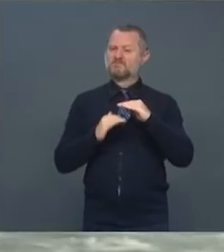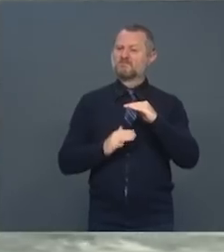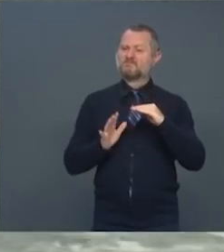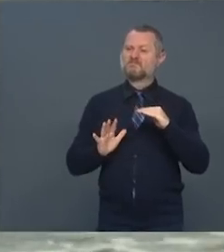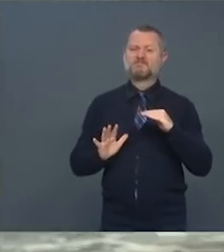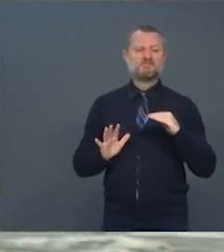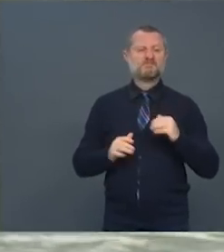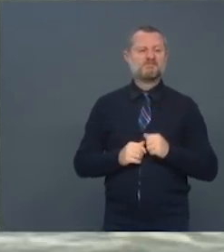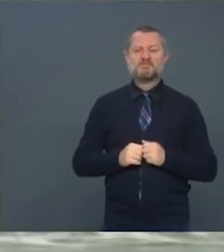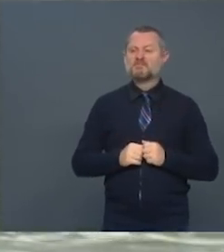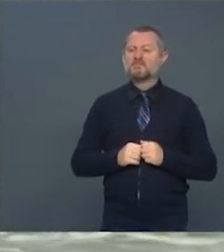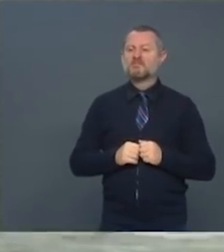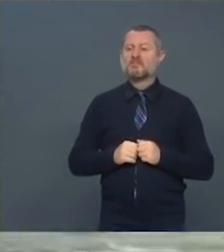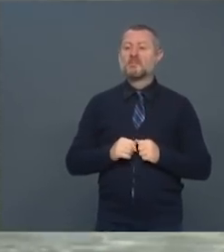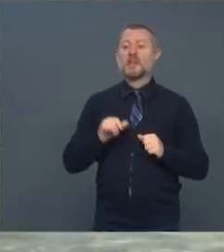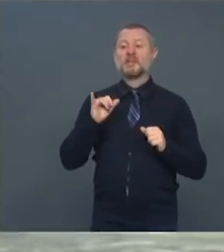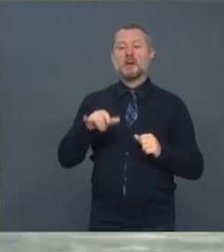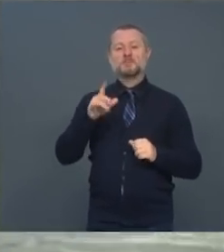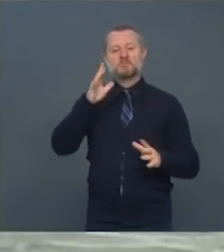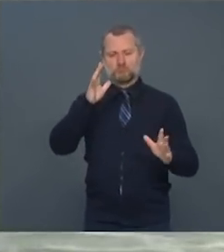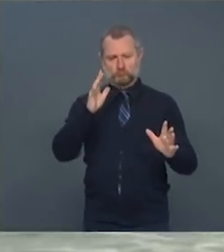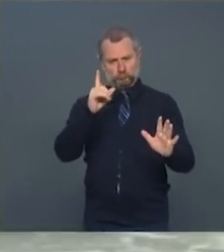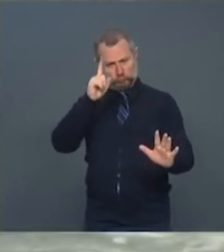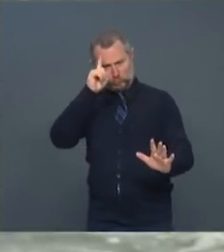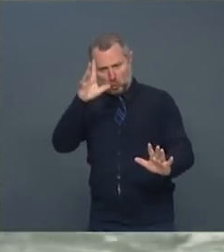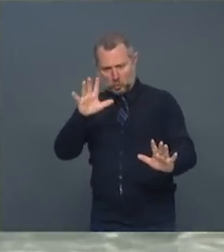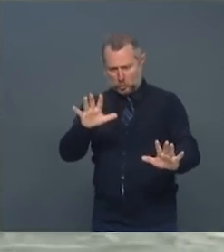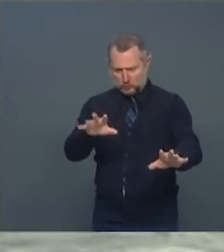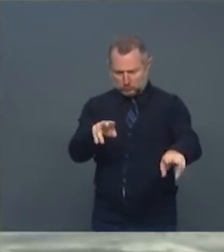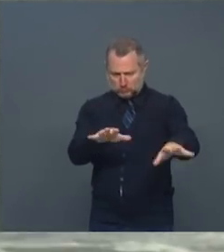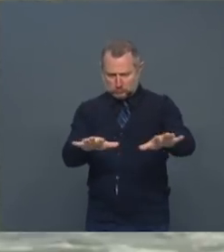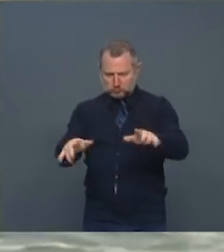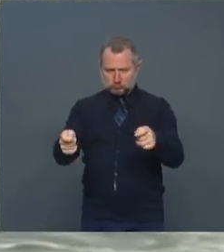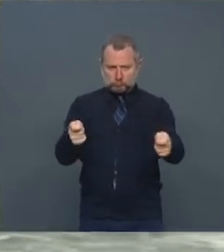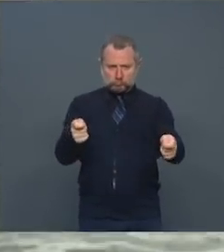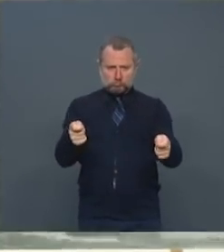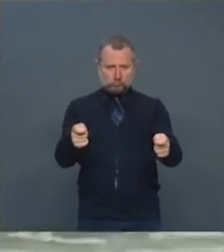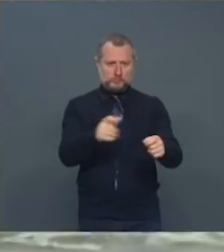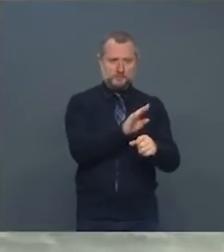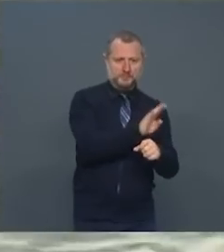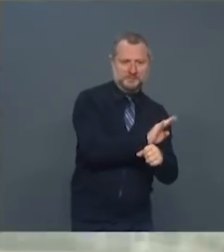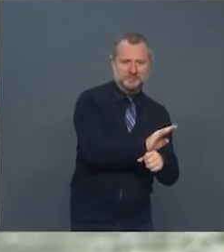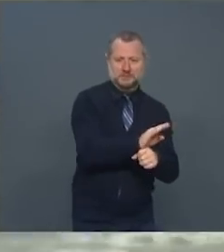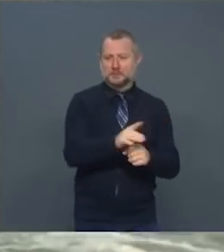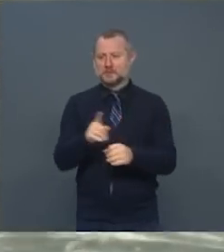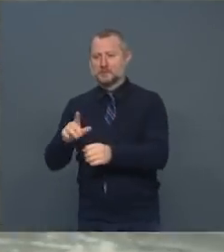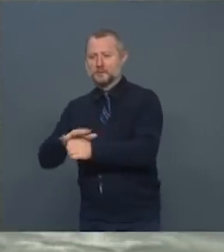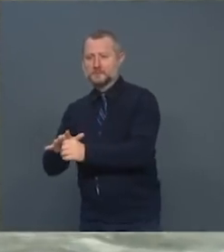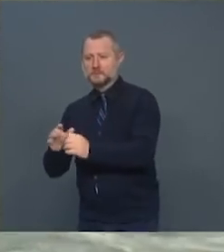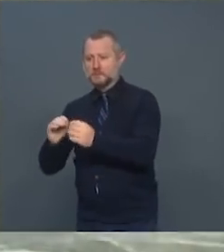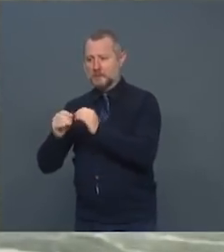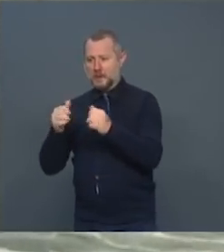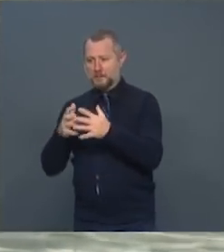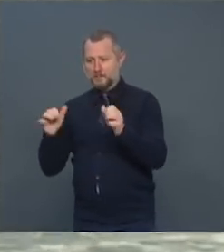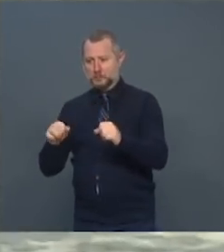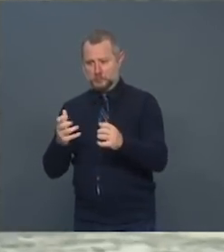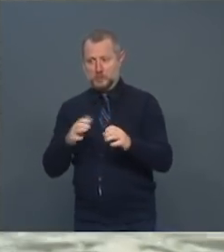the smart calibration on managing COVID. So do as much economic activity as you